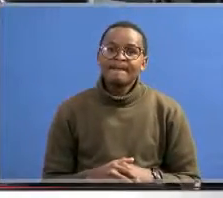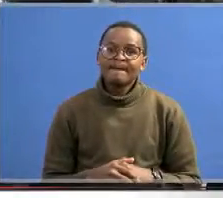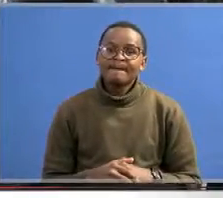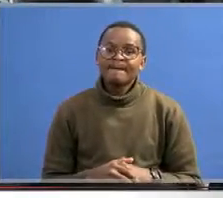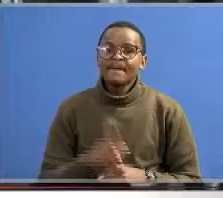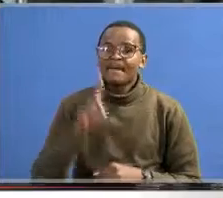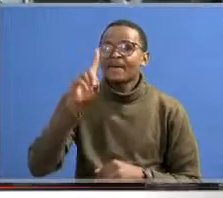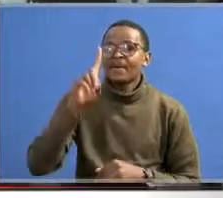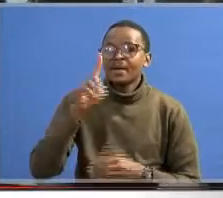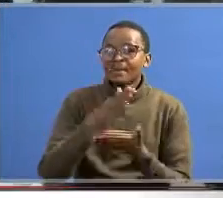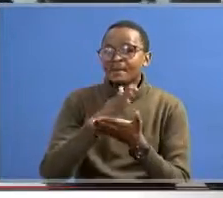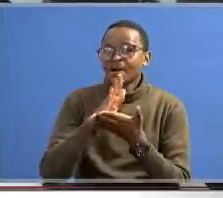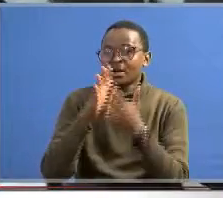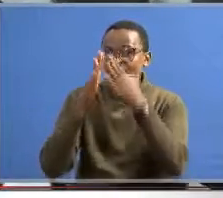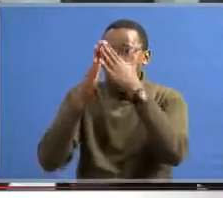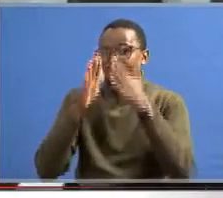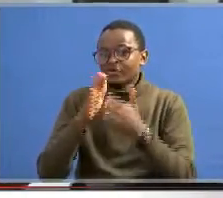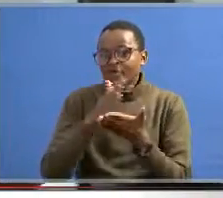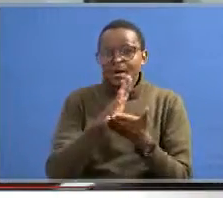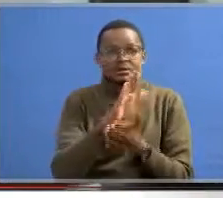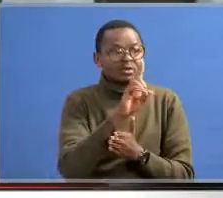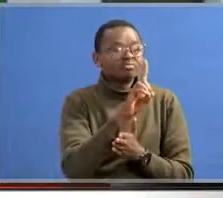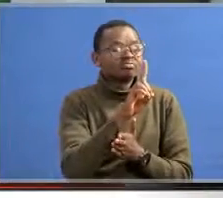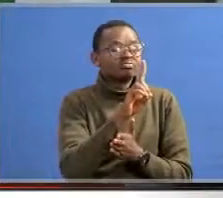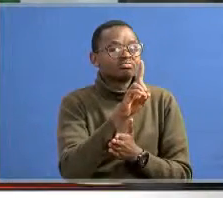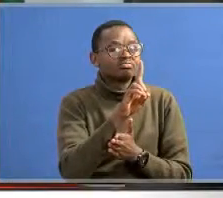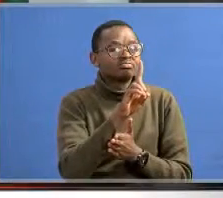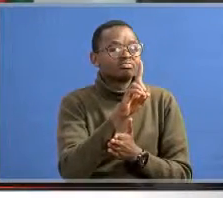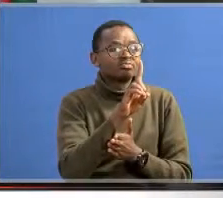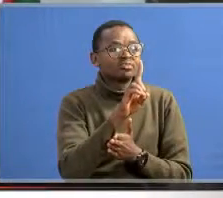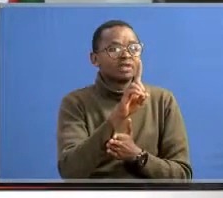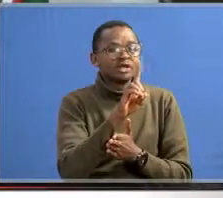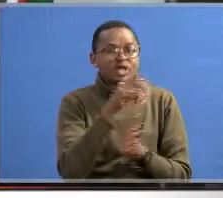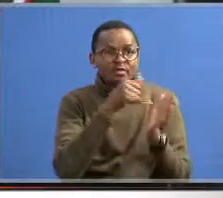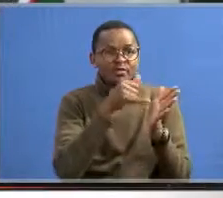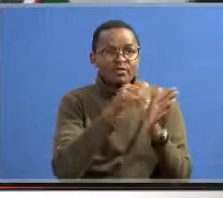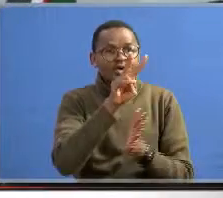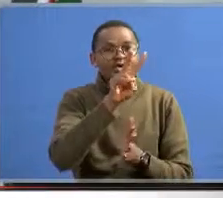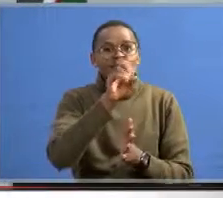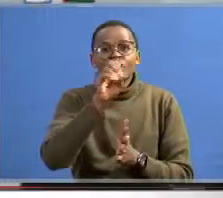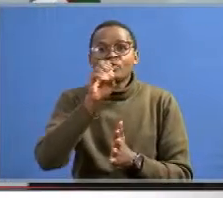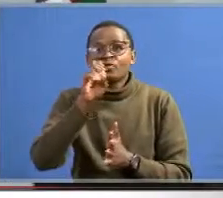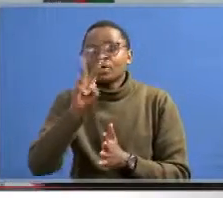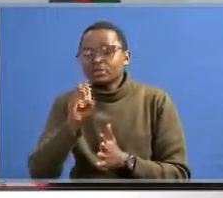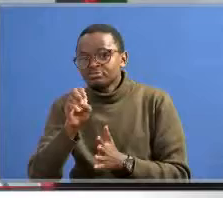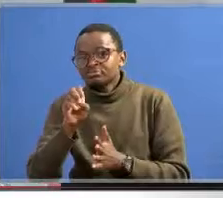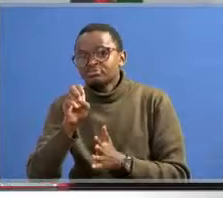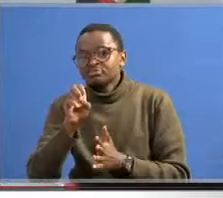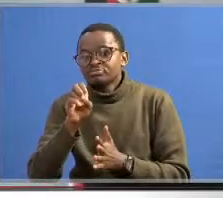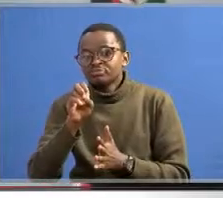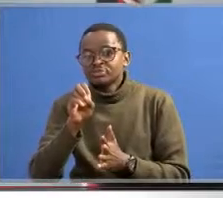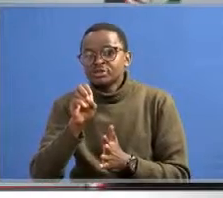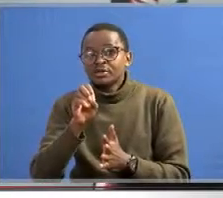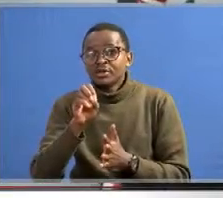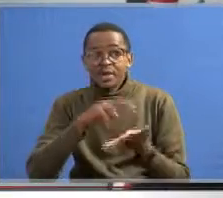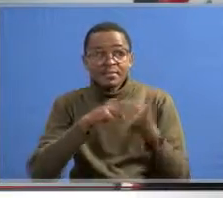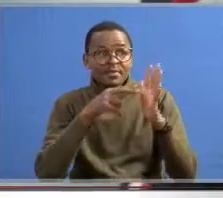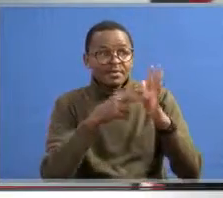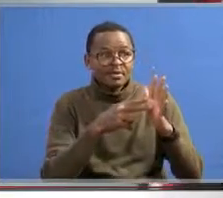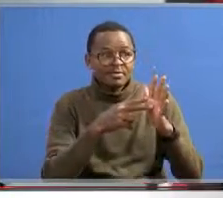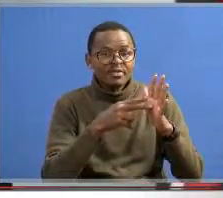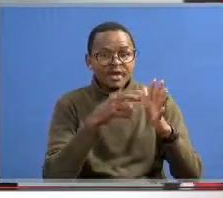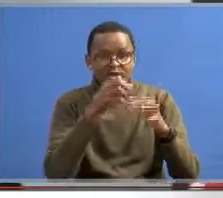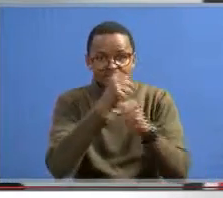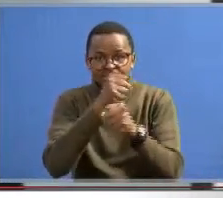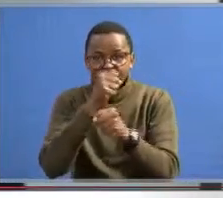2017. The first batch of housing, which is Phase 1 in Park Road, comprises 220 housing units, and they are meant to be, they are